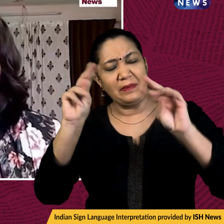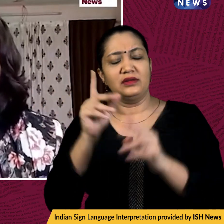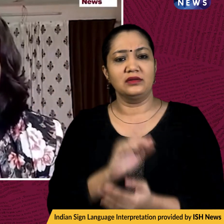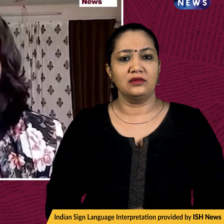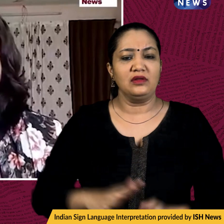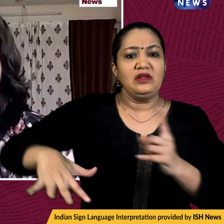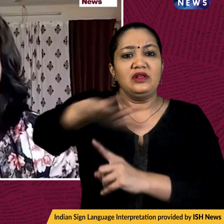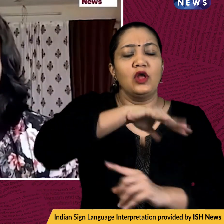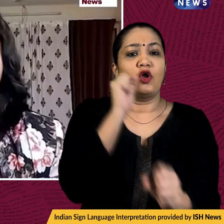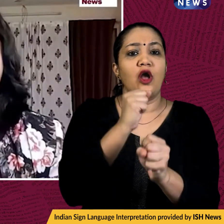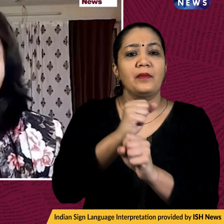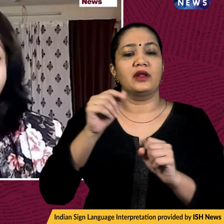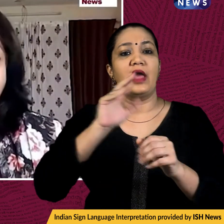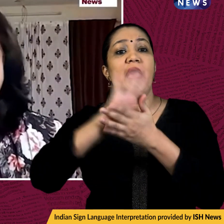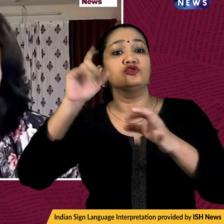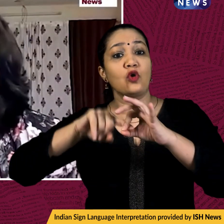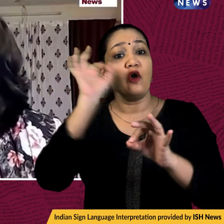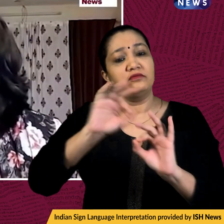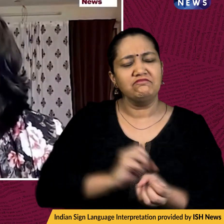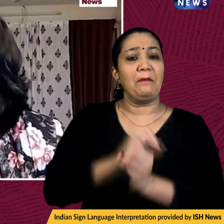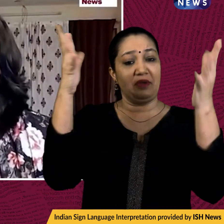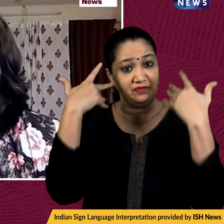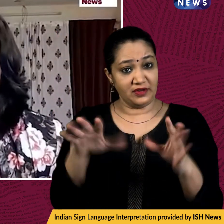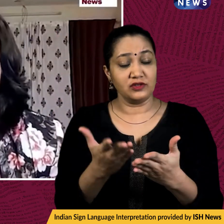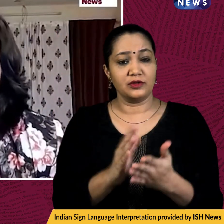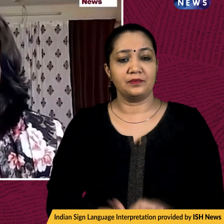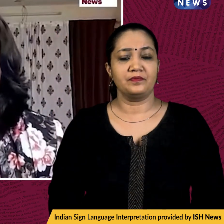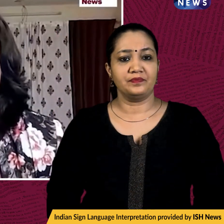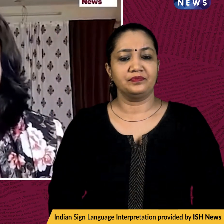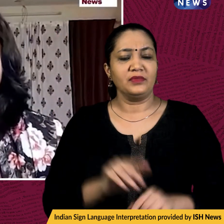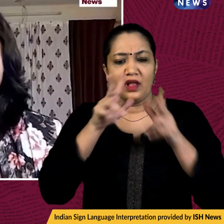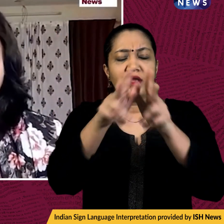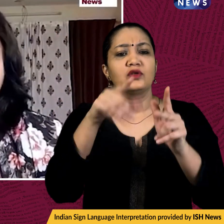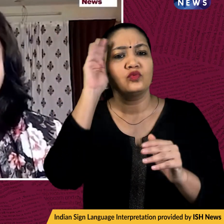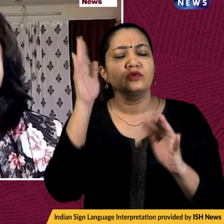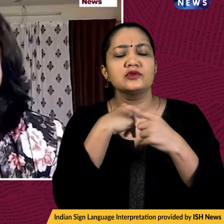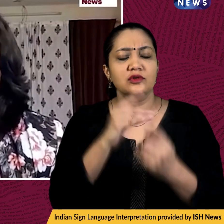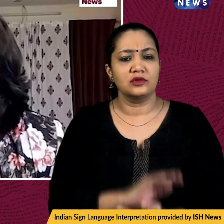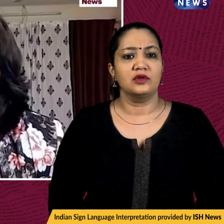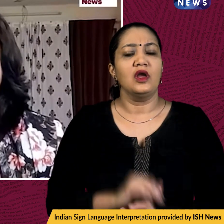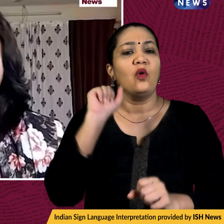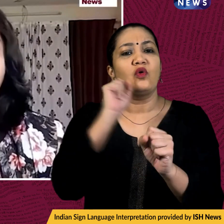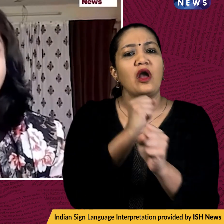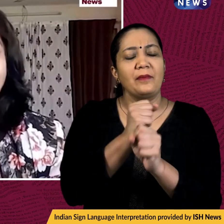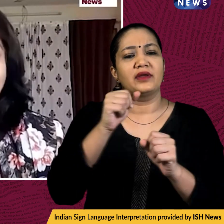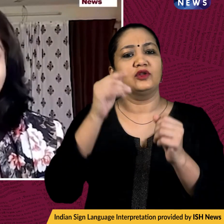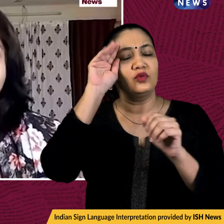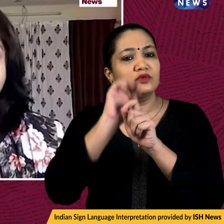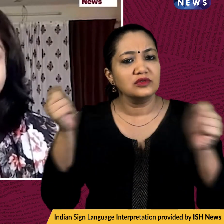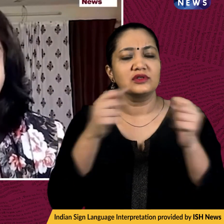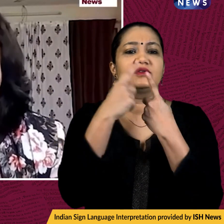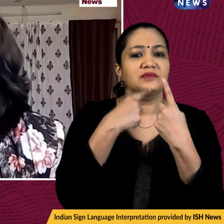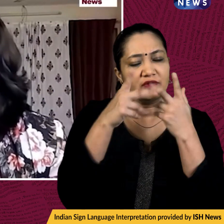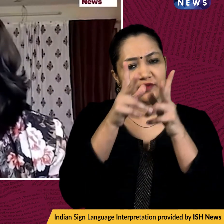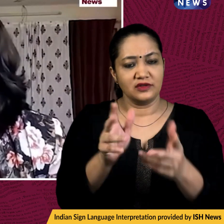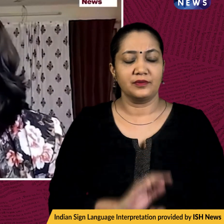Russian missile hit the regional government's headquarters. Now, this is according to the State Emergency Service, as quoted by Interfax